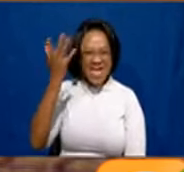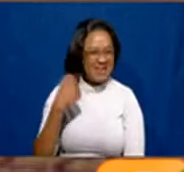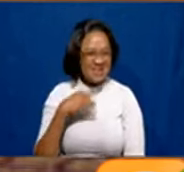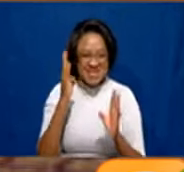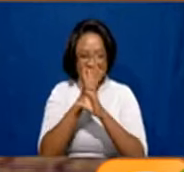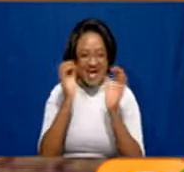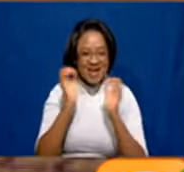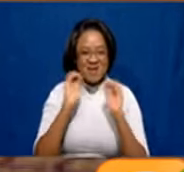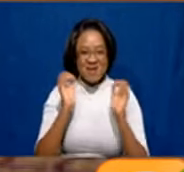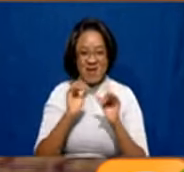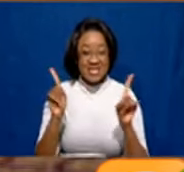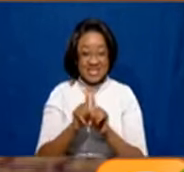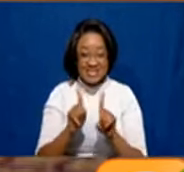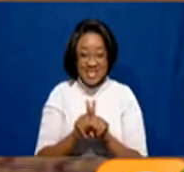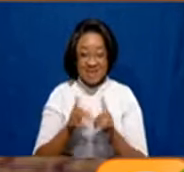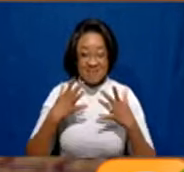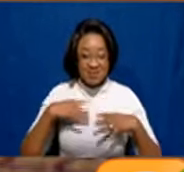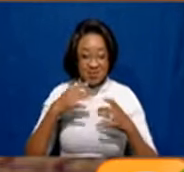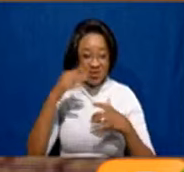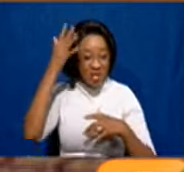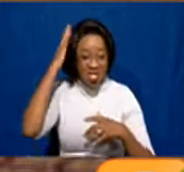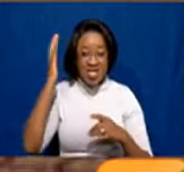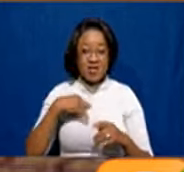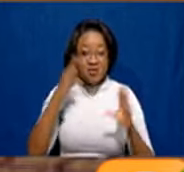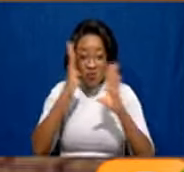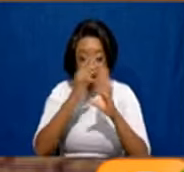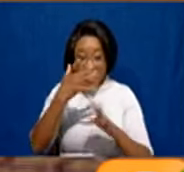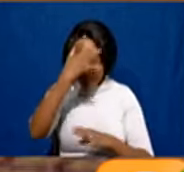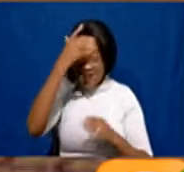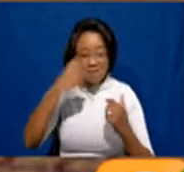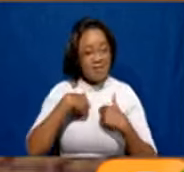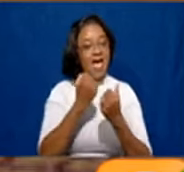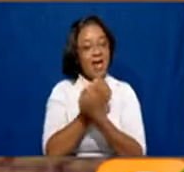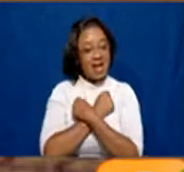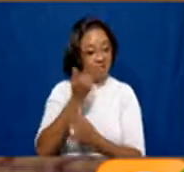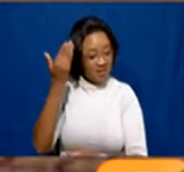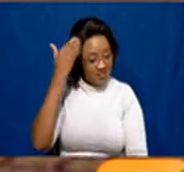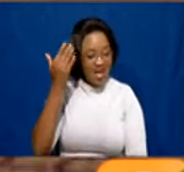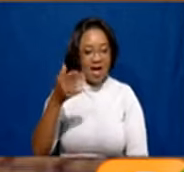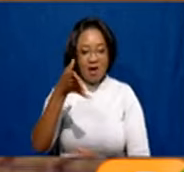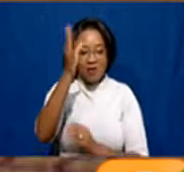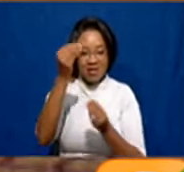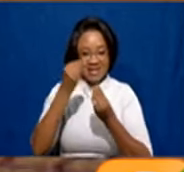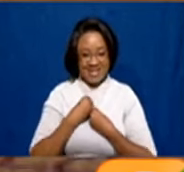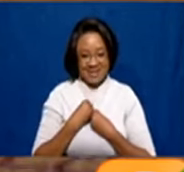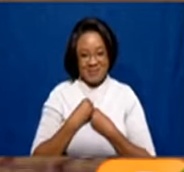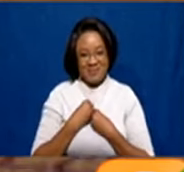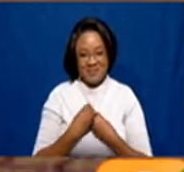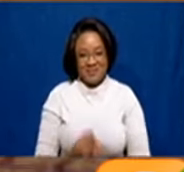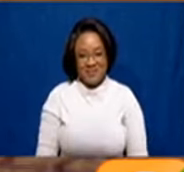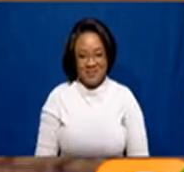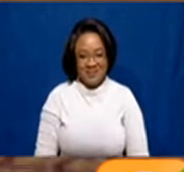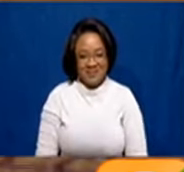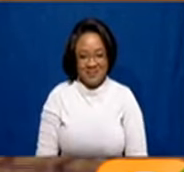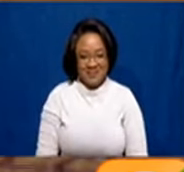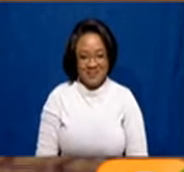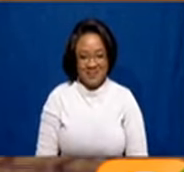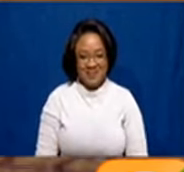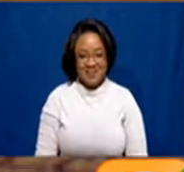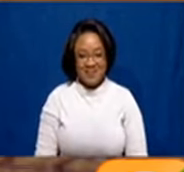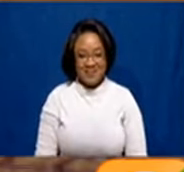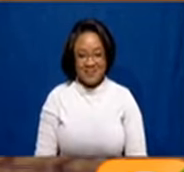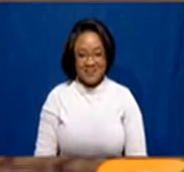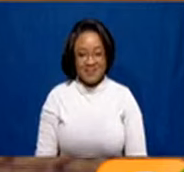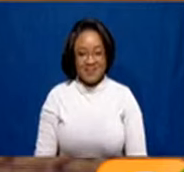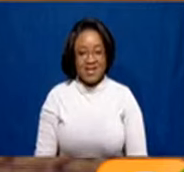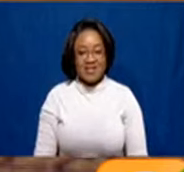it. And even the people style my hair, I tell them, don't hide the forehead. It's there. I love it. God blessed me with it. So I started getting all this